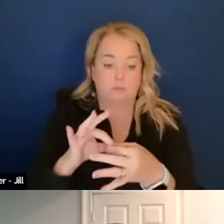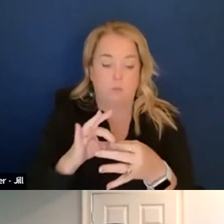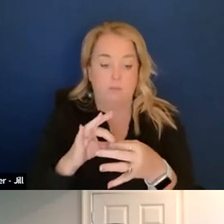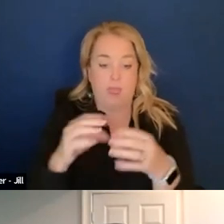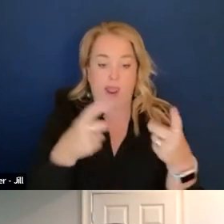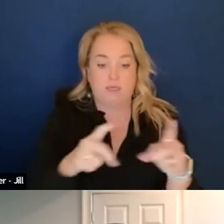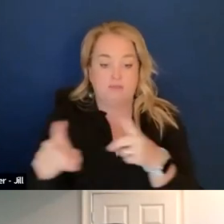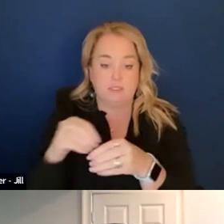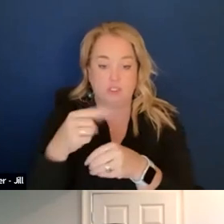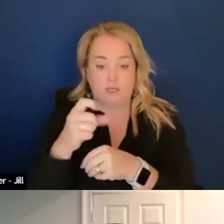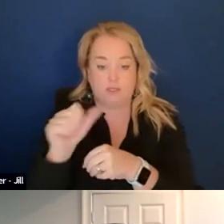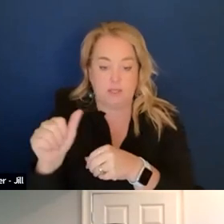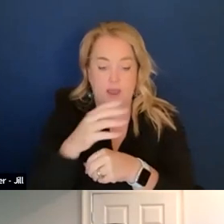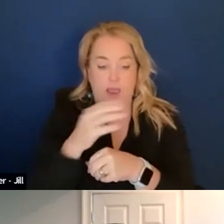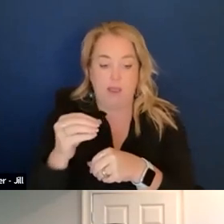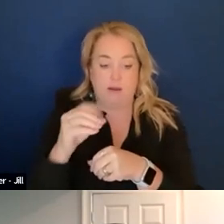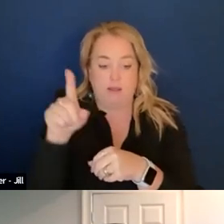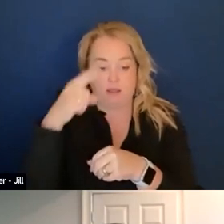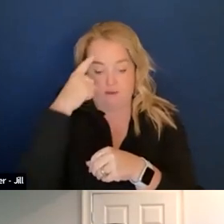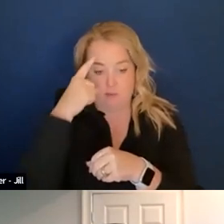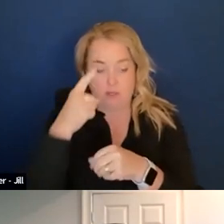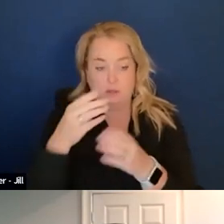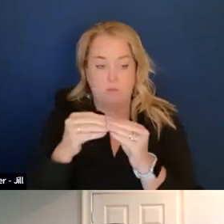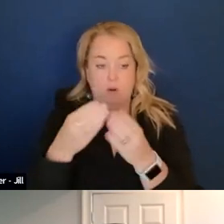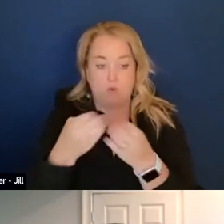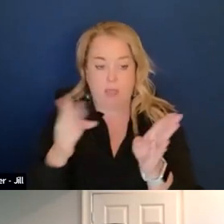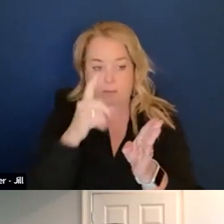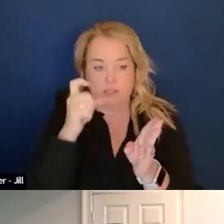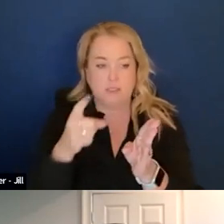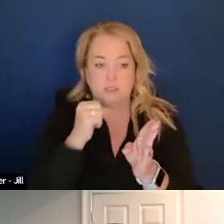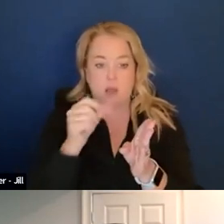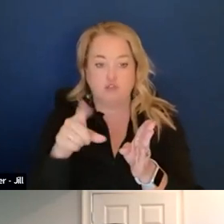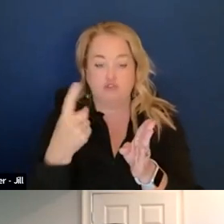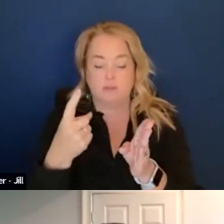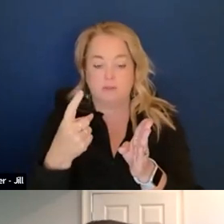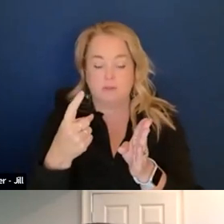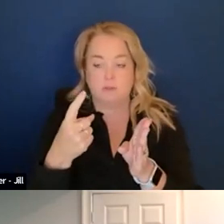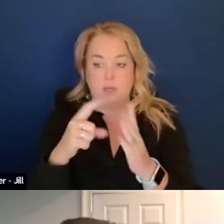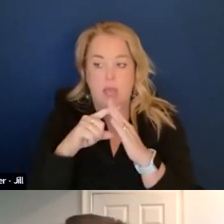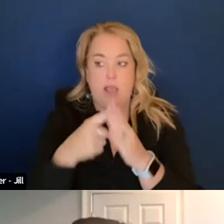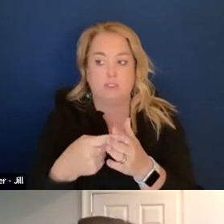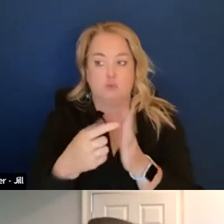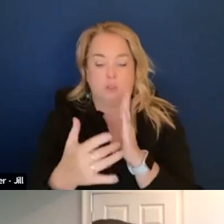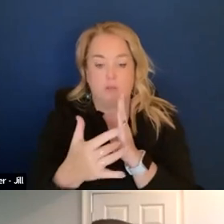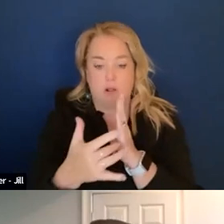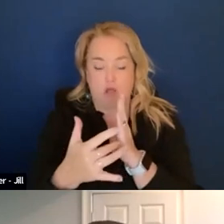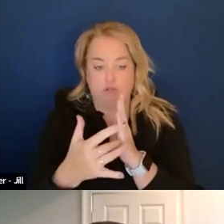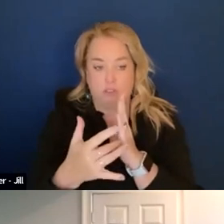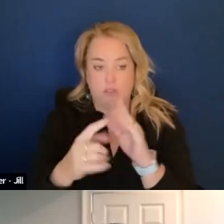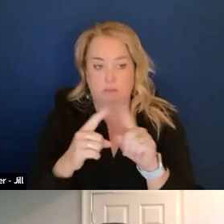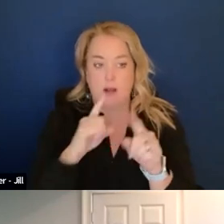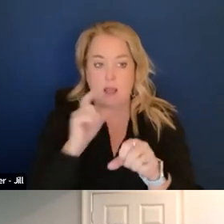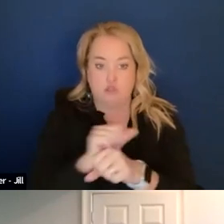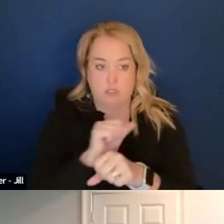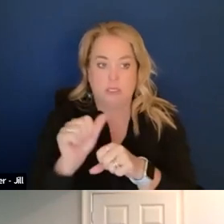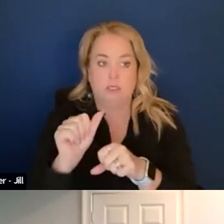and across the federal government more broadly, because he's not just executing these technologies, he's actually